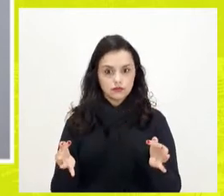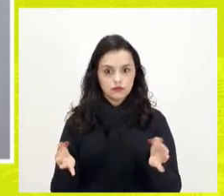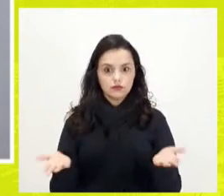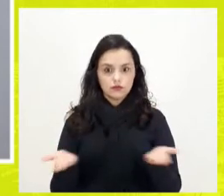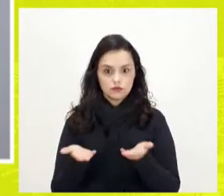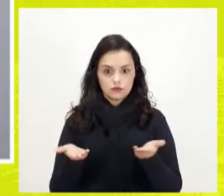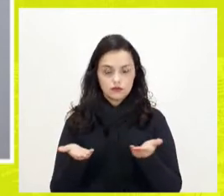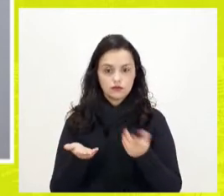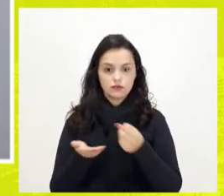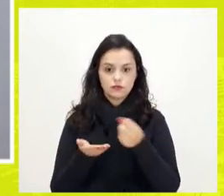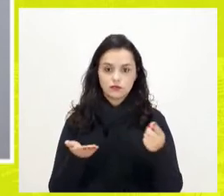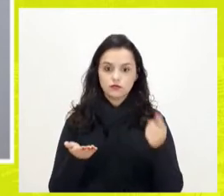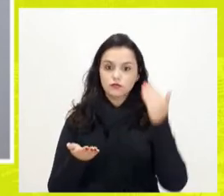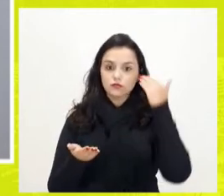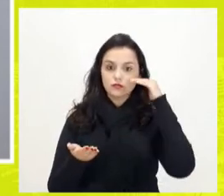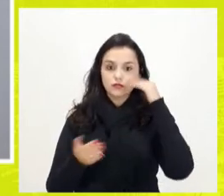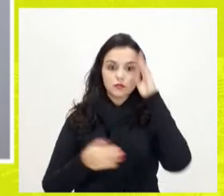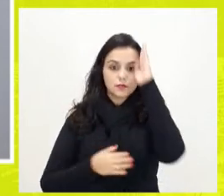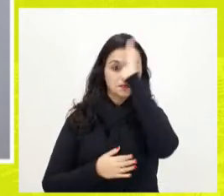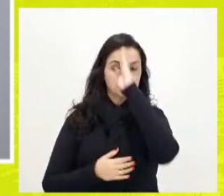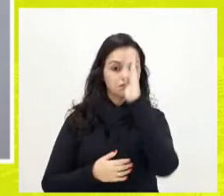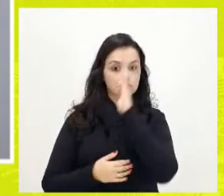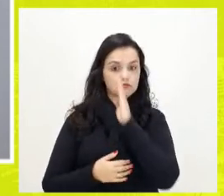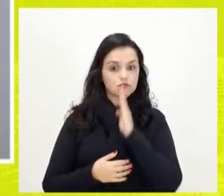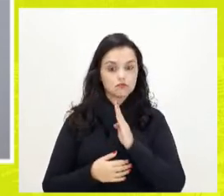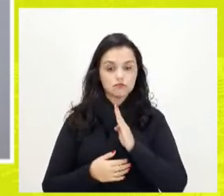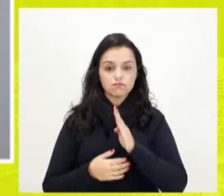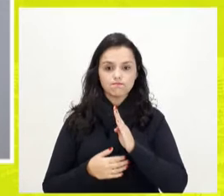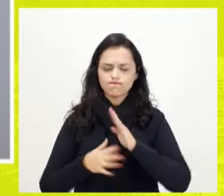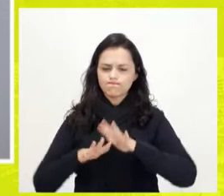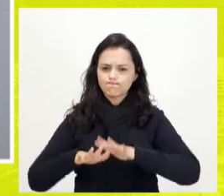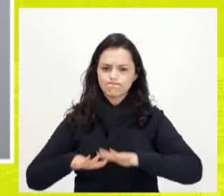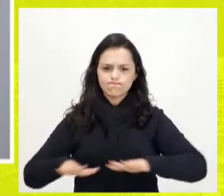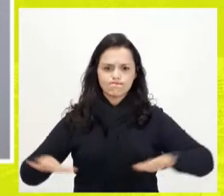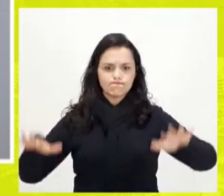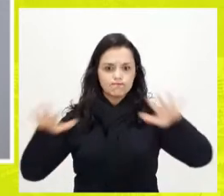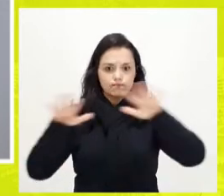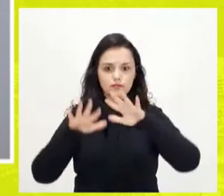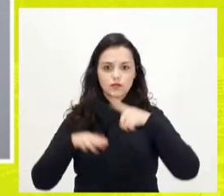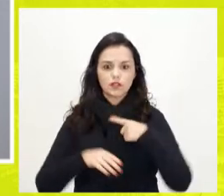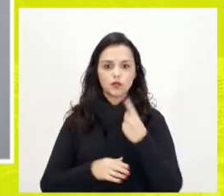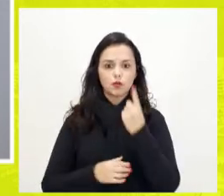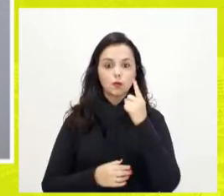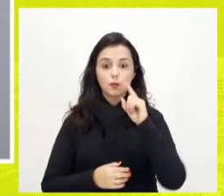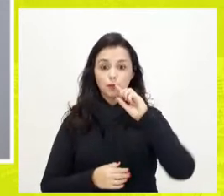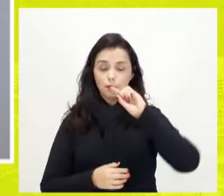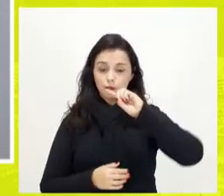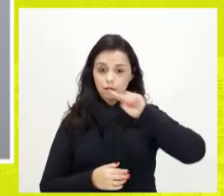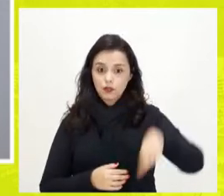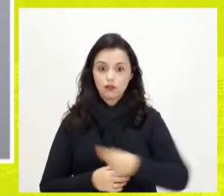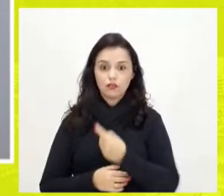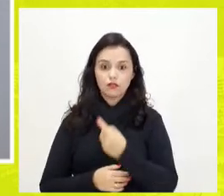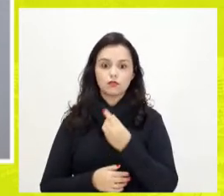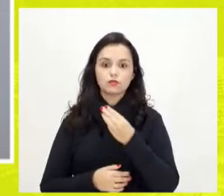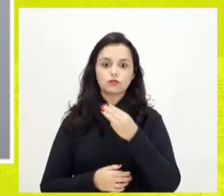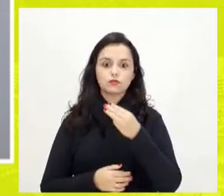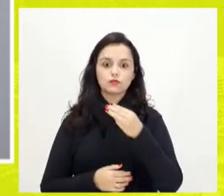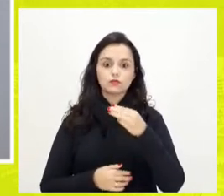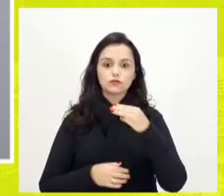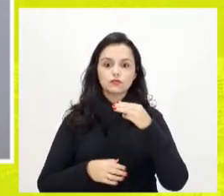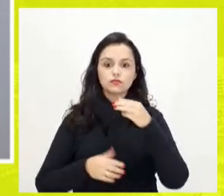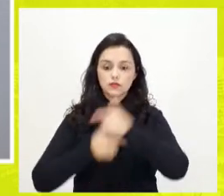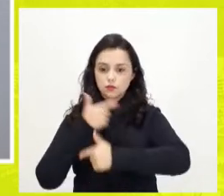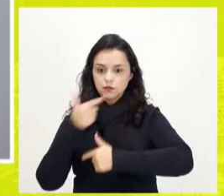briefly for you to have an idea as we know brazil is a continental country we have more than one